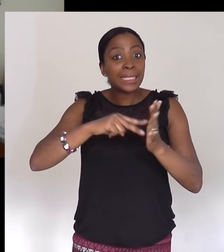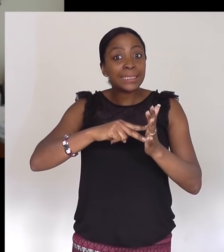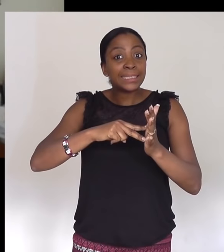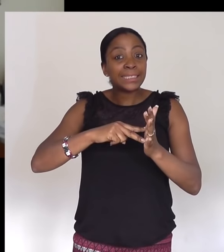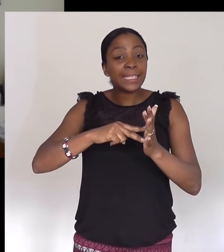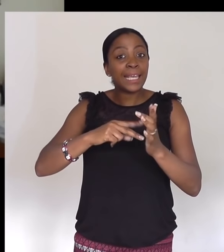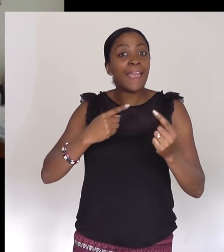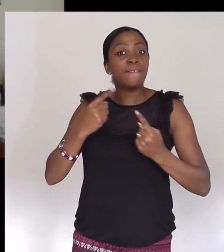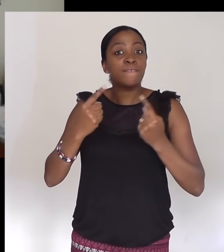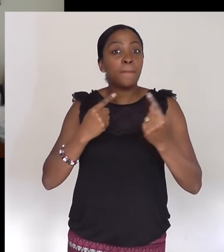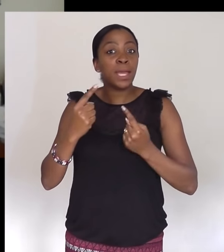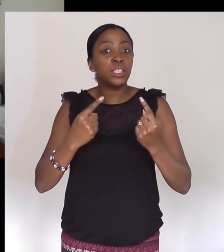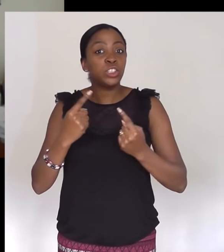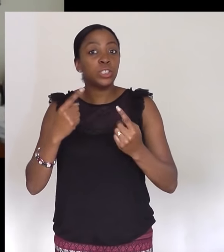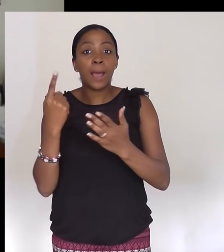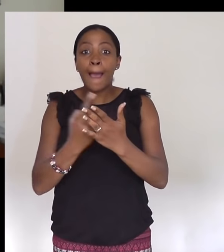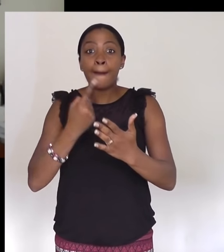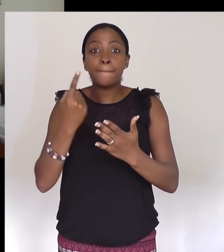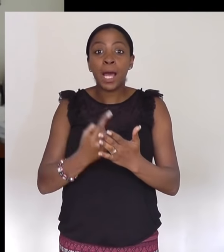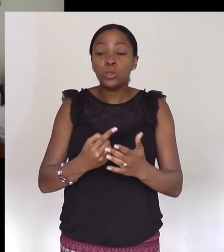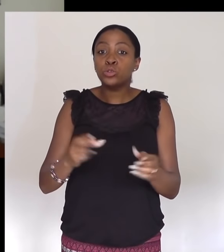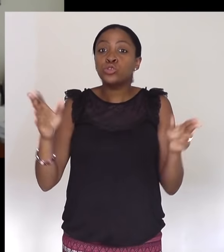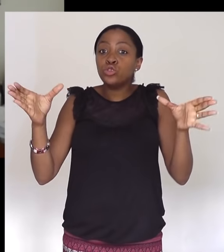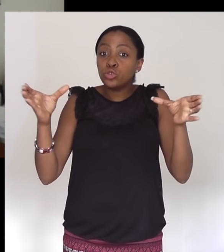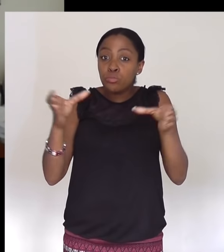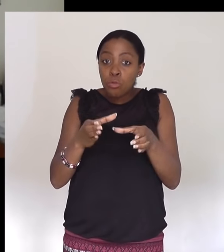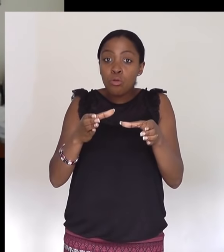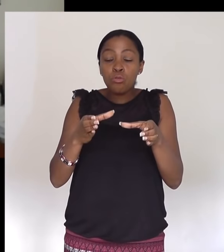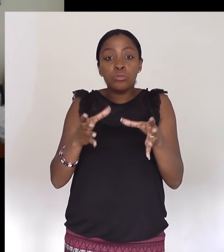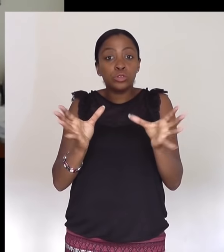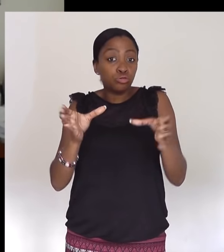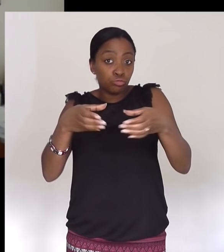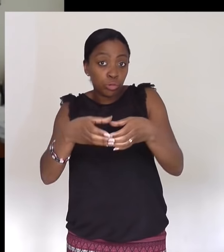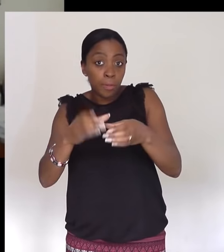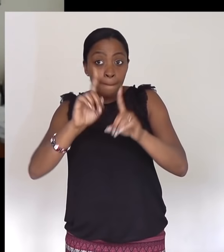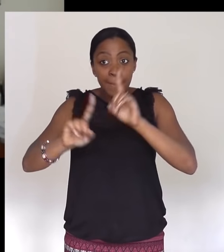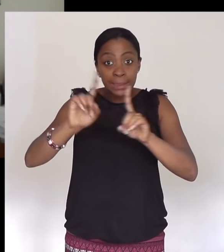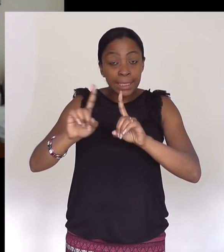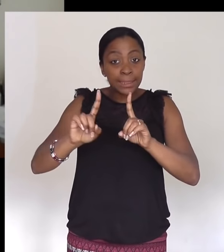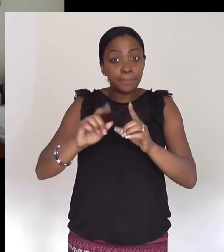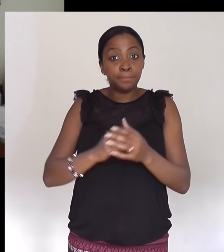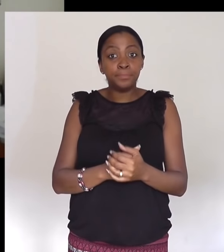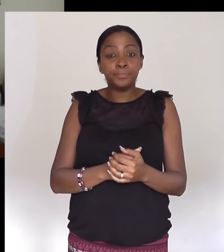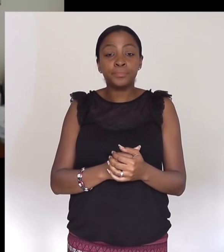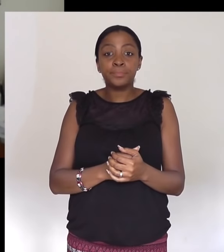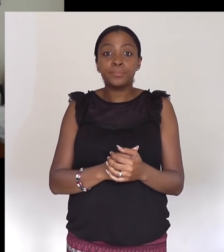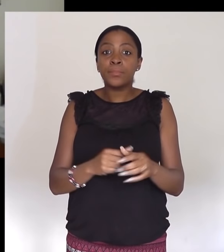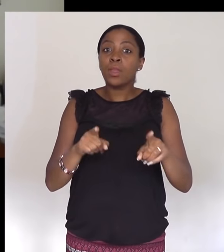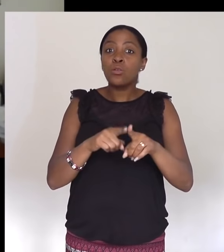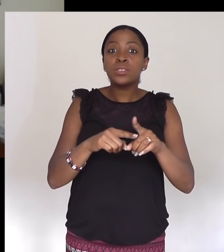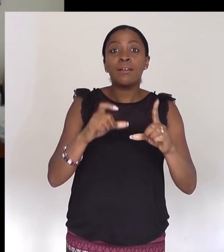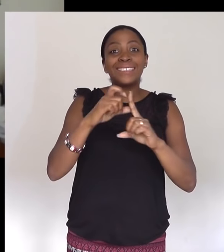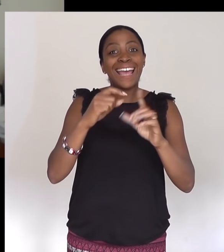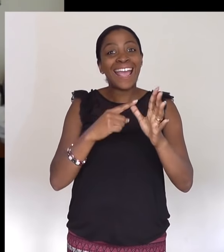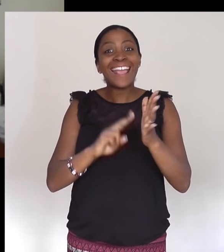gradual return to small group meetings. And that's going to be followed by a short video from Dave Bryars, where he'll be